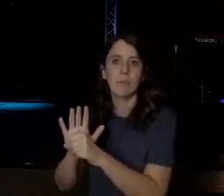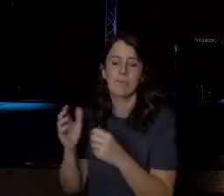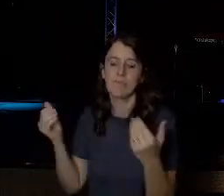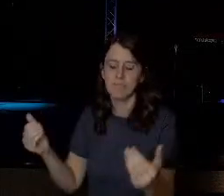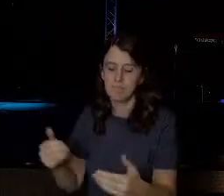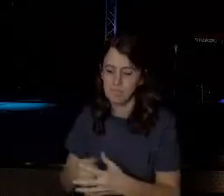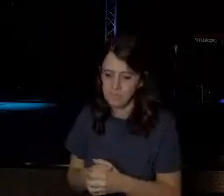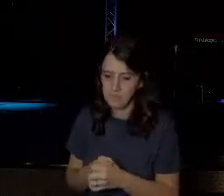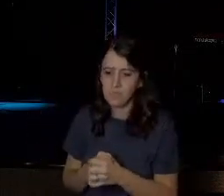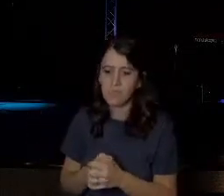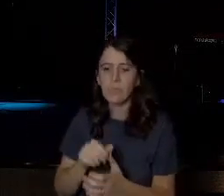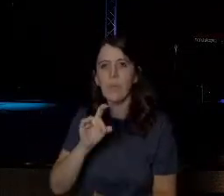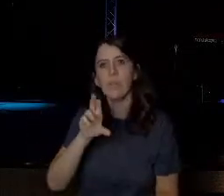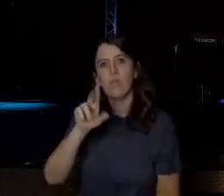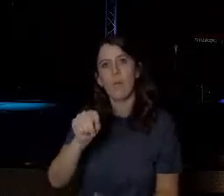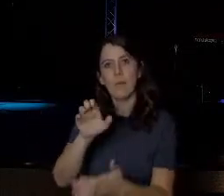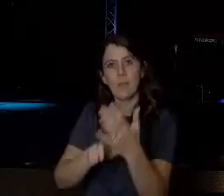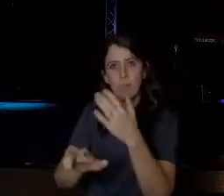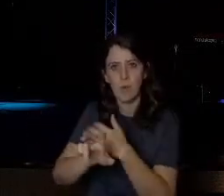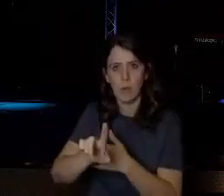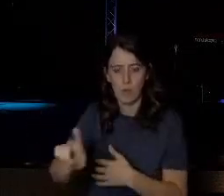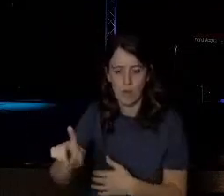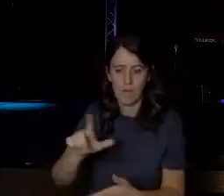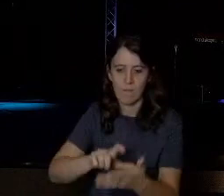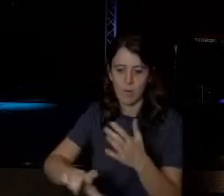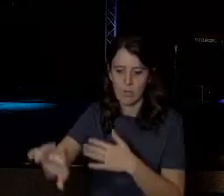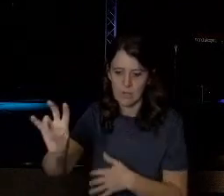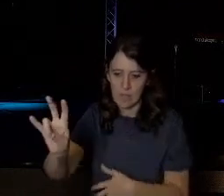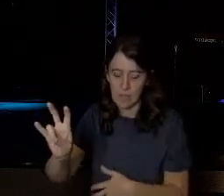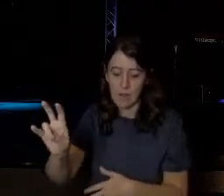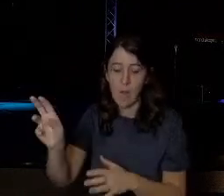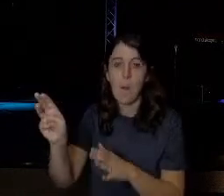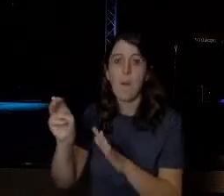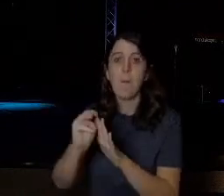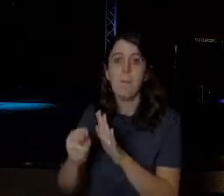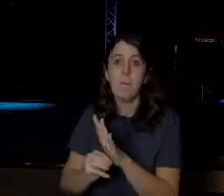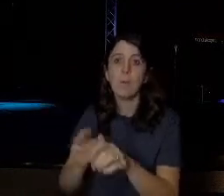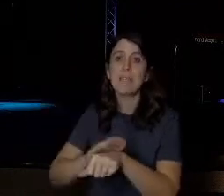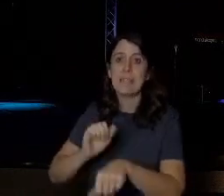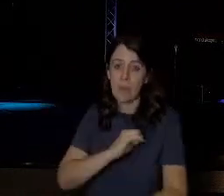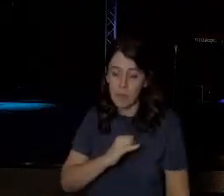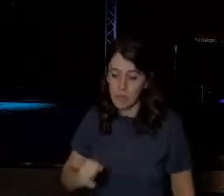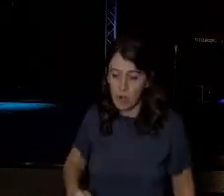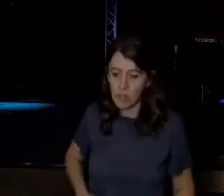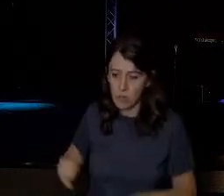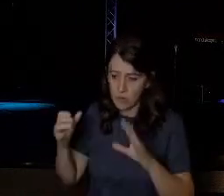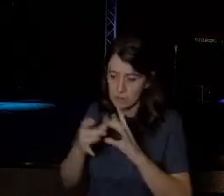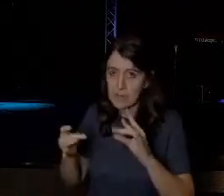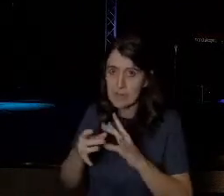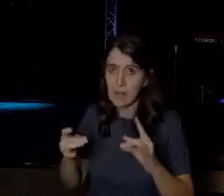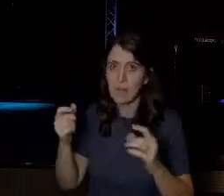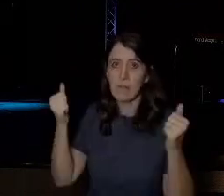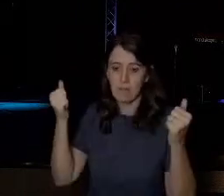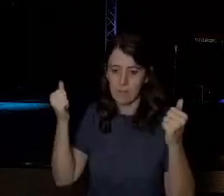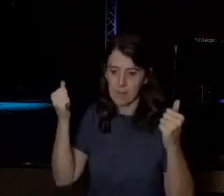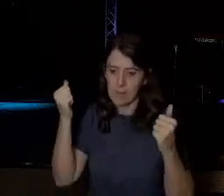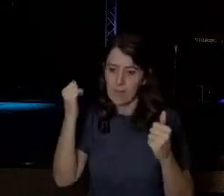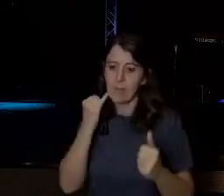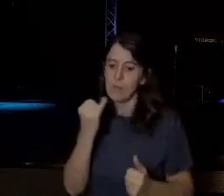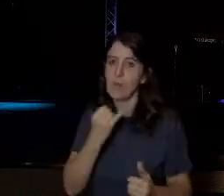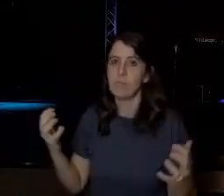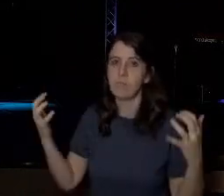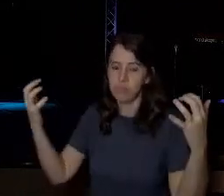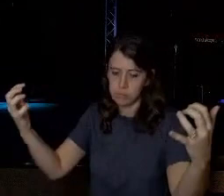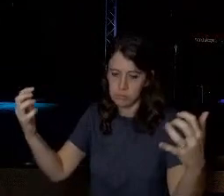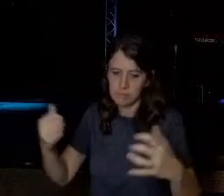really this handover. In verse 7, it says this, then Moses summoned Joshua and said to him, in the presence of all Israel,